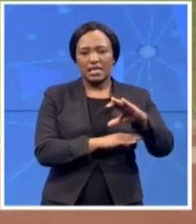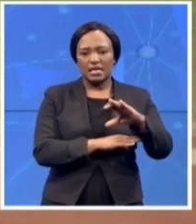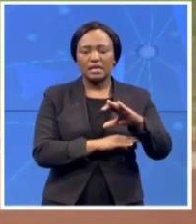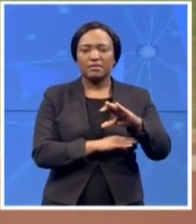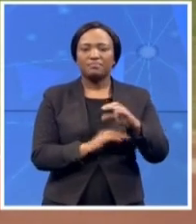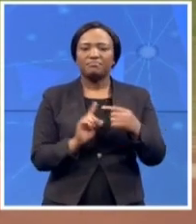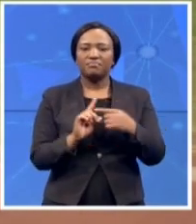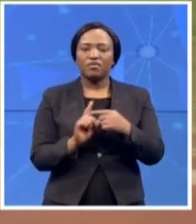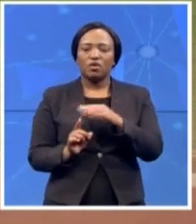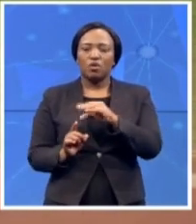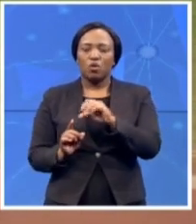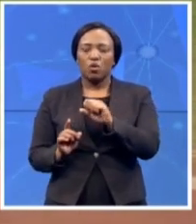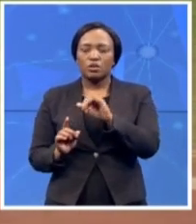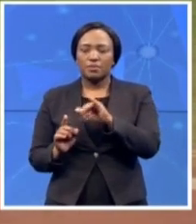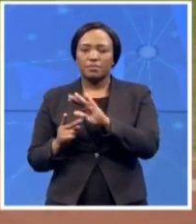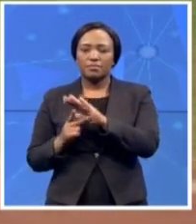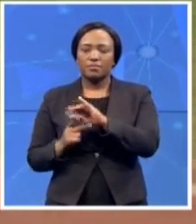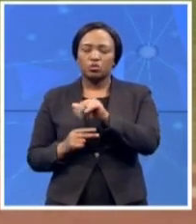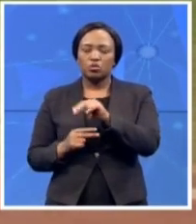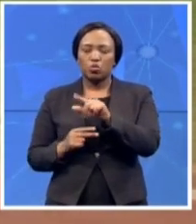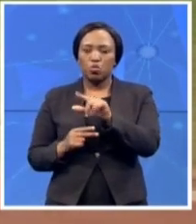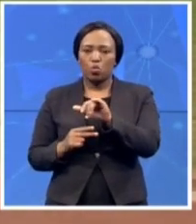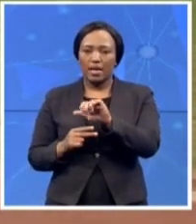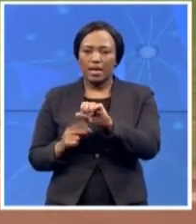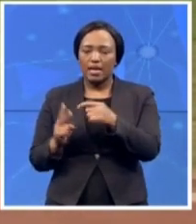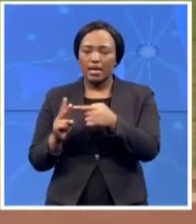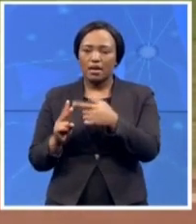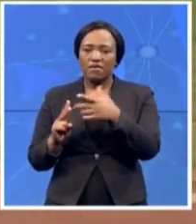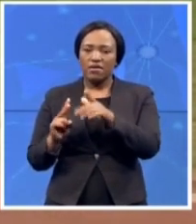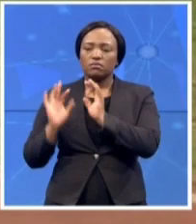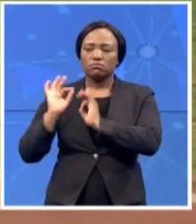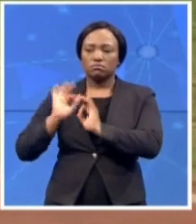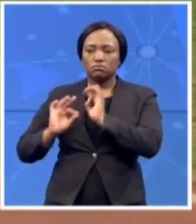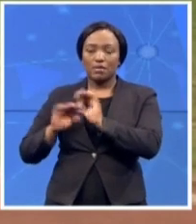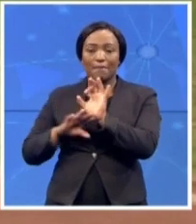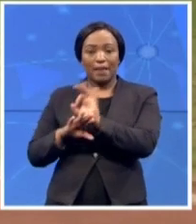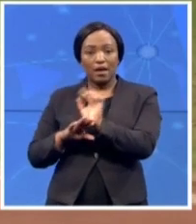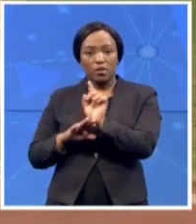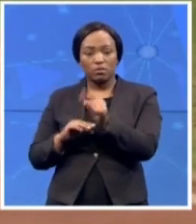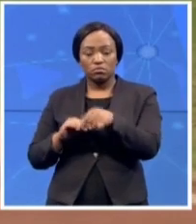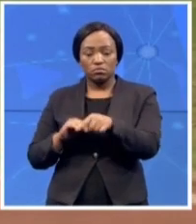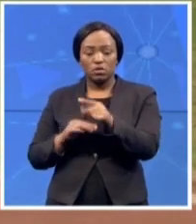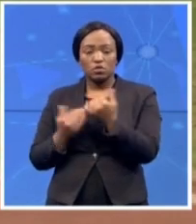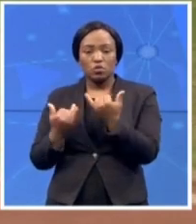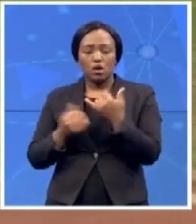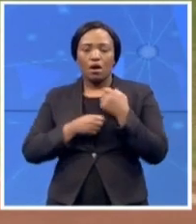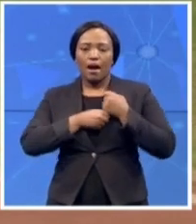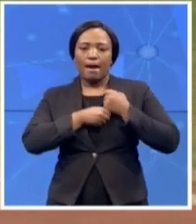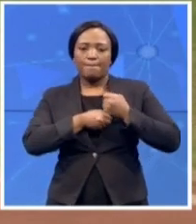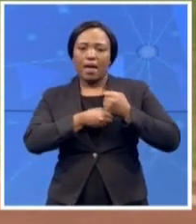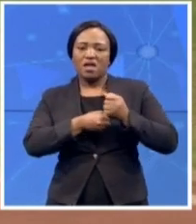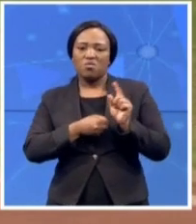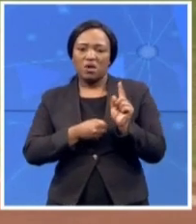just briefly outlining, their plans and today's campaign within the Nelson Mandela Metro, and how this will also be